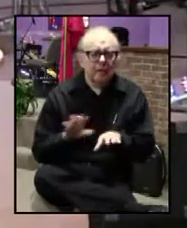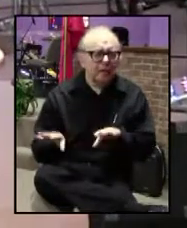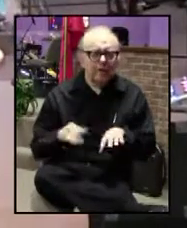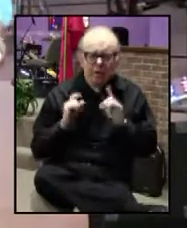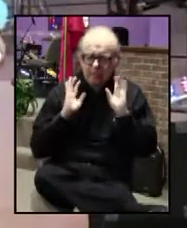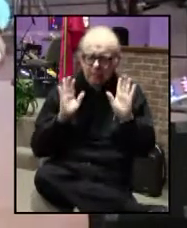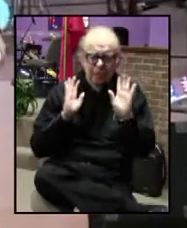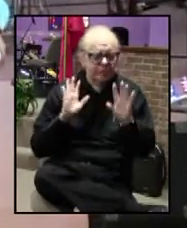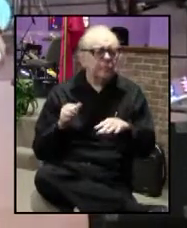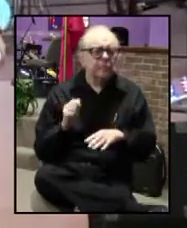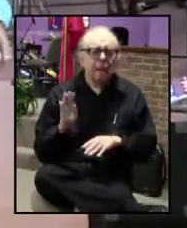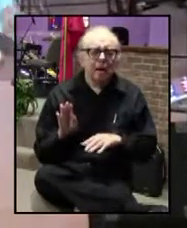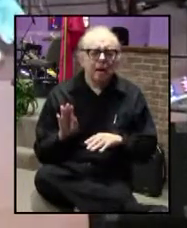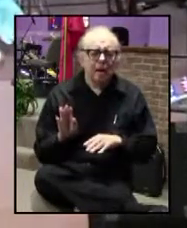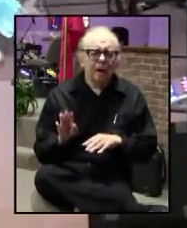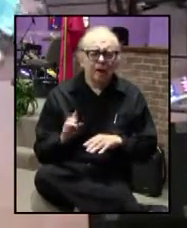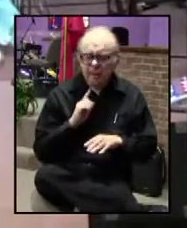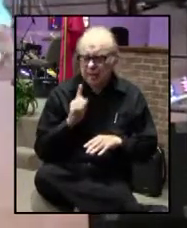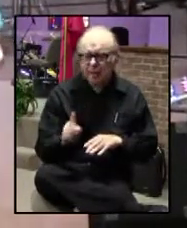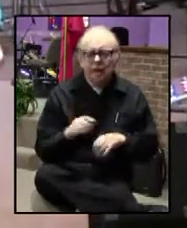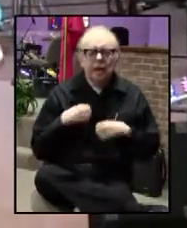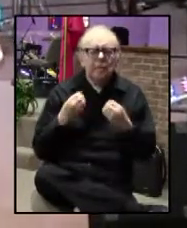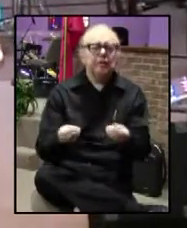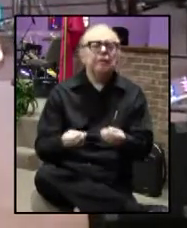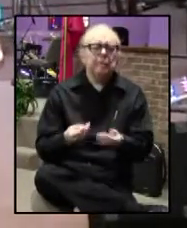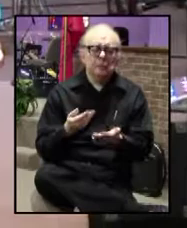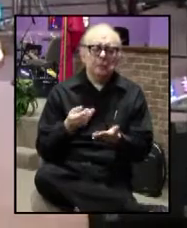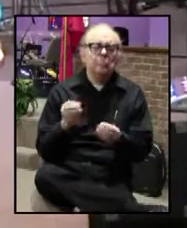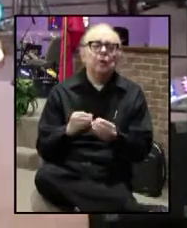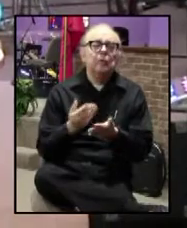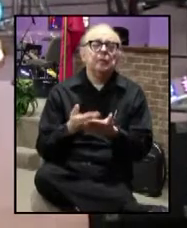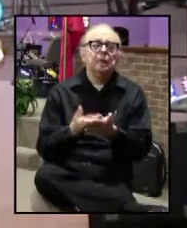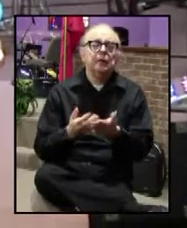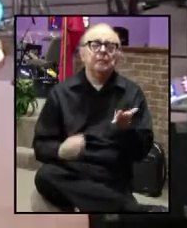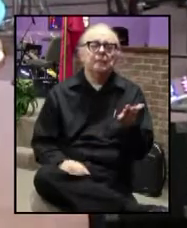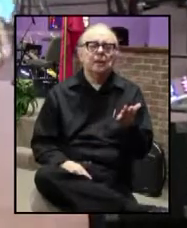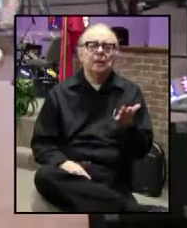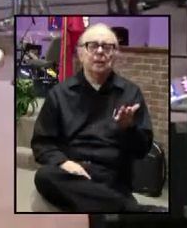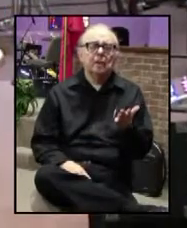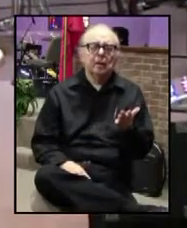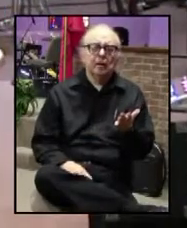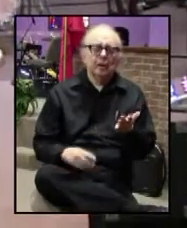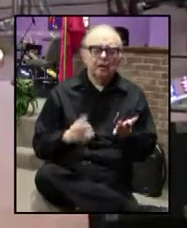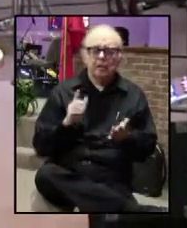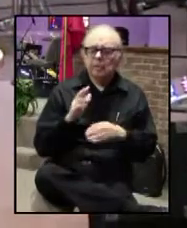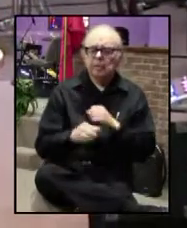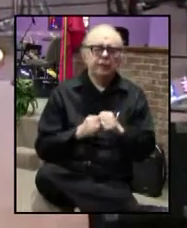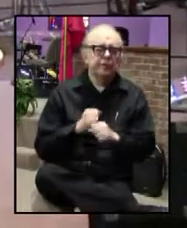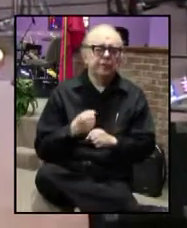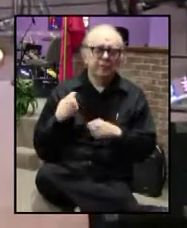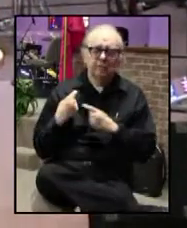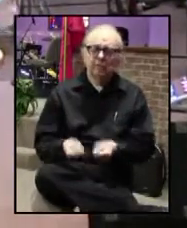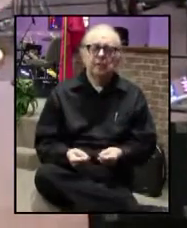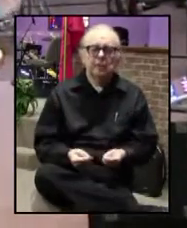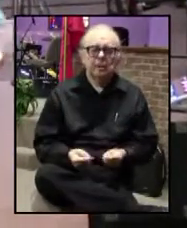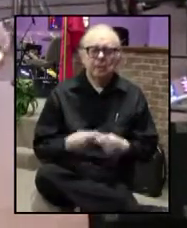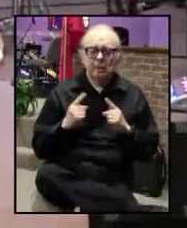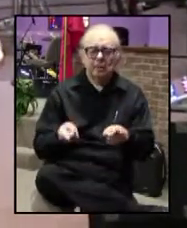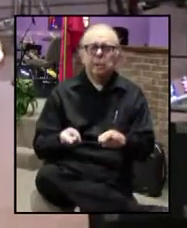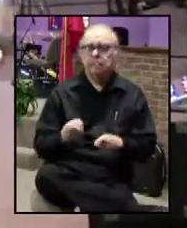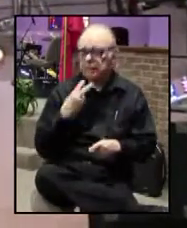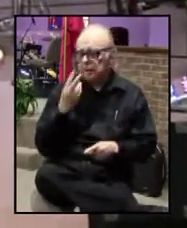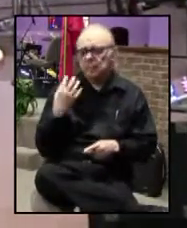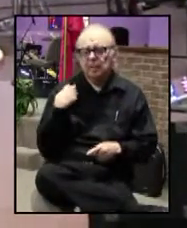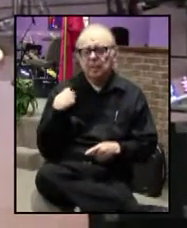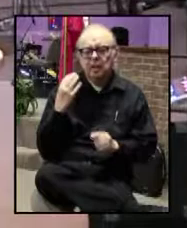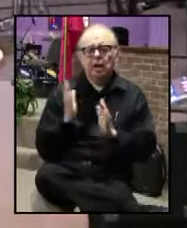doing a really good job. Surely they're going to give me a raise. And you've been there for 3 years, and finally you go into your boss